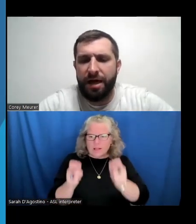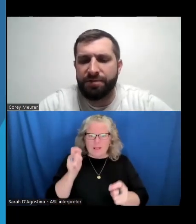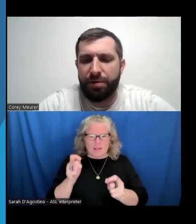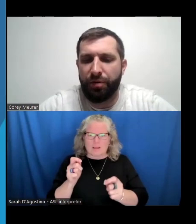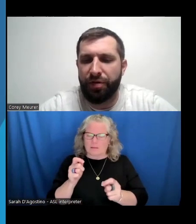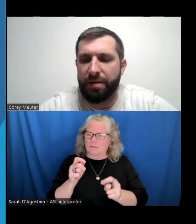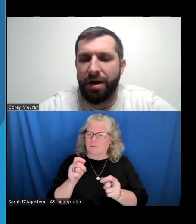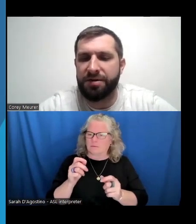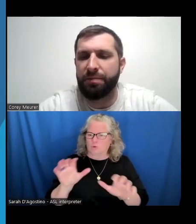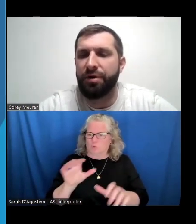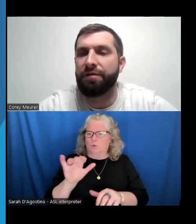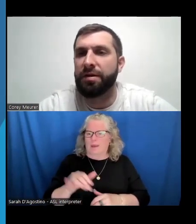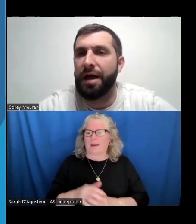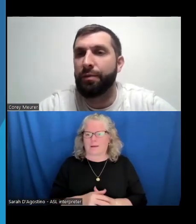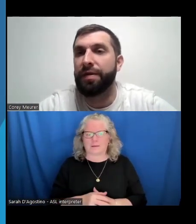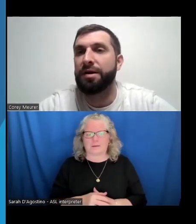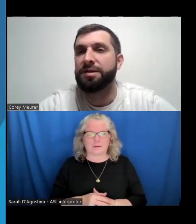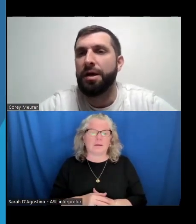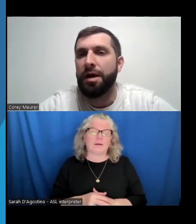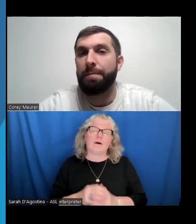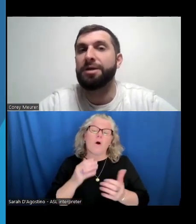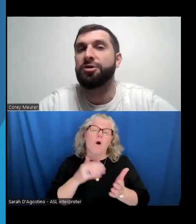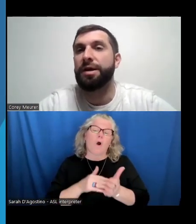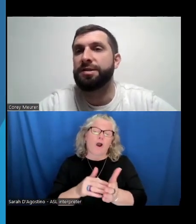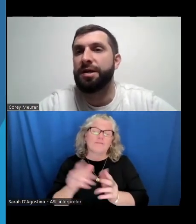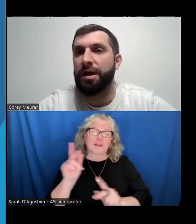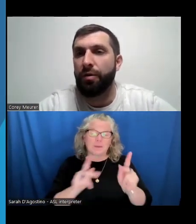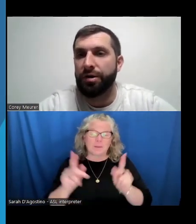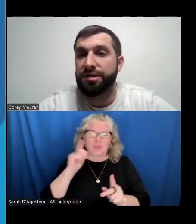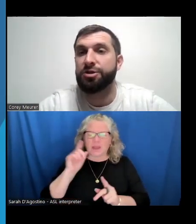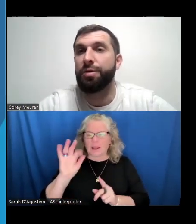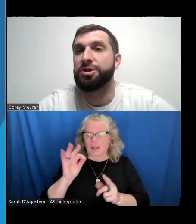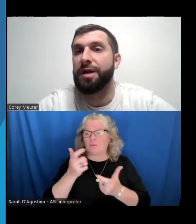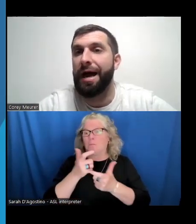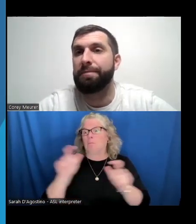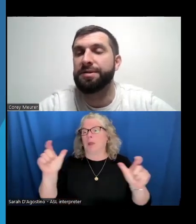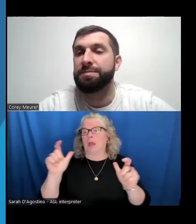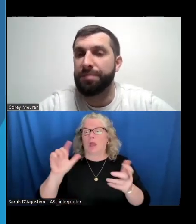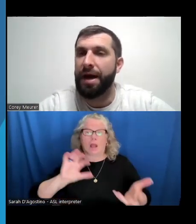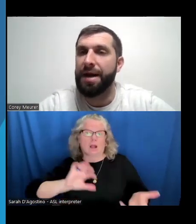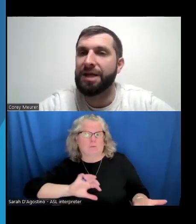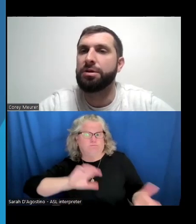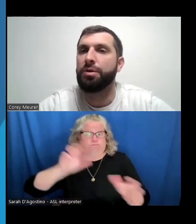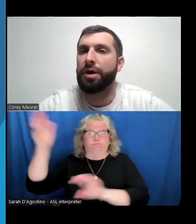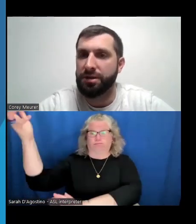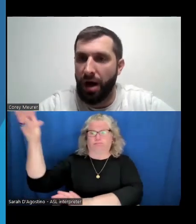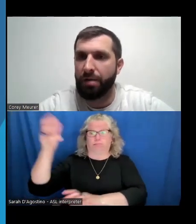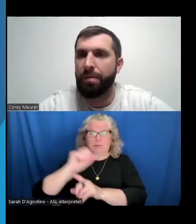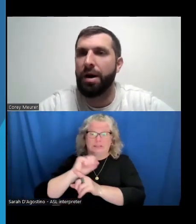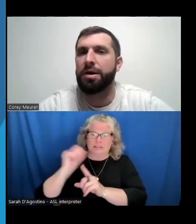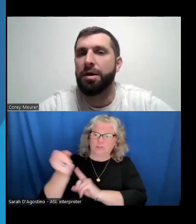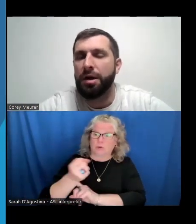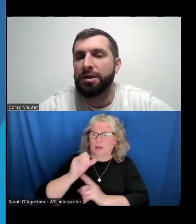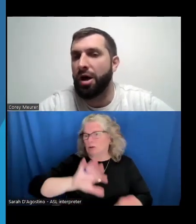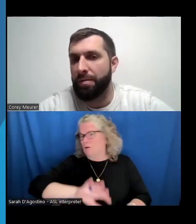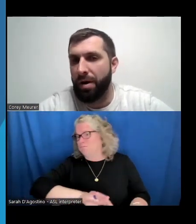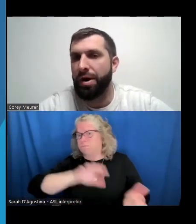lot of times people think about debriefing like when there's a major incident or a situation happens. Yeah, naturally, we're going to talk